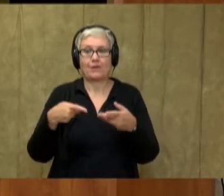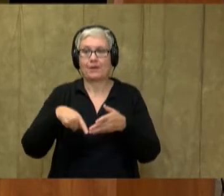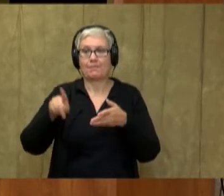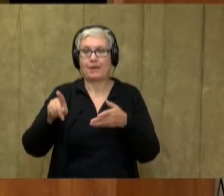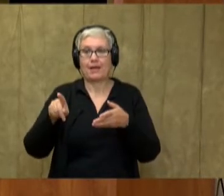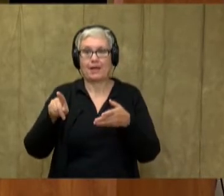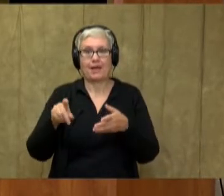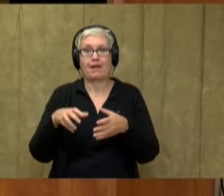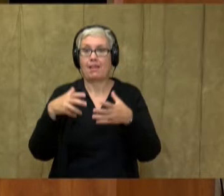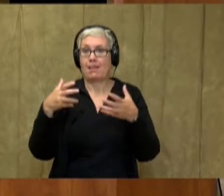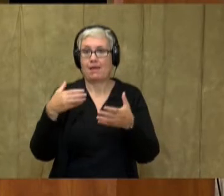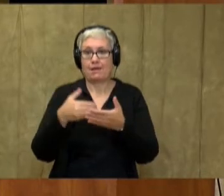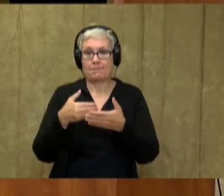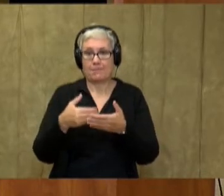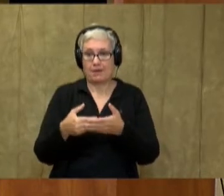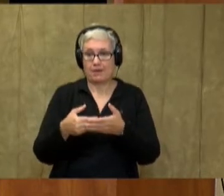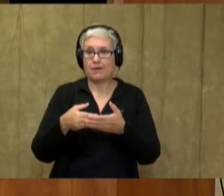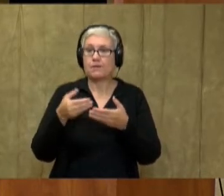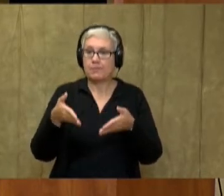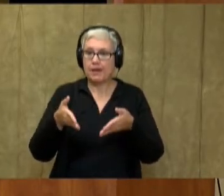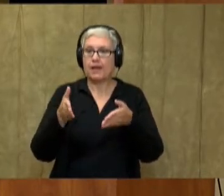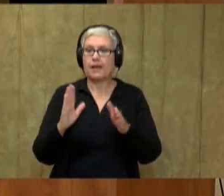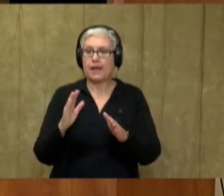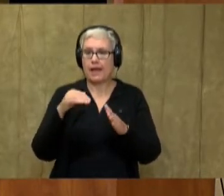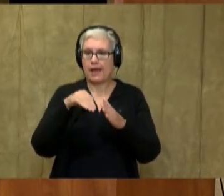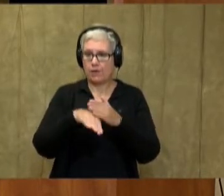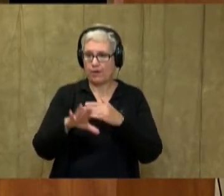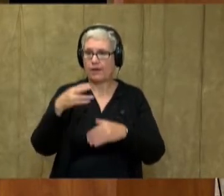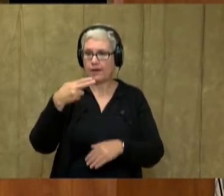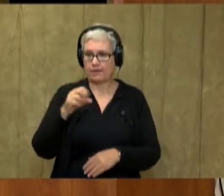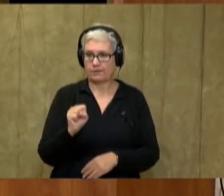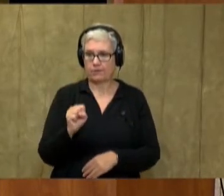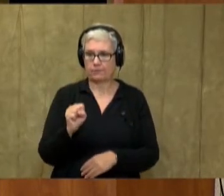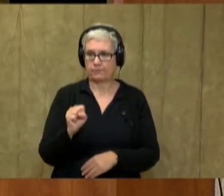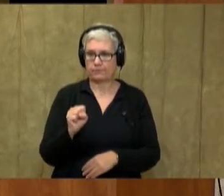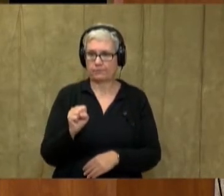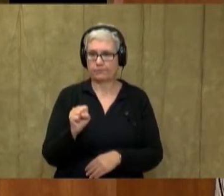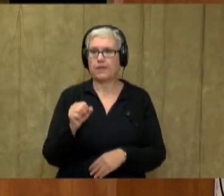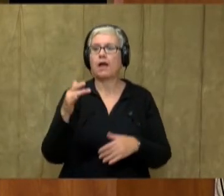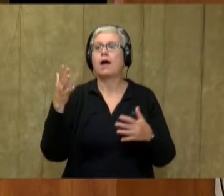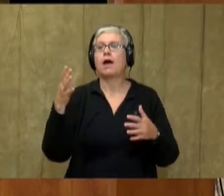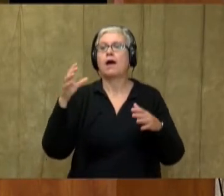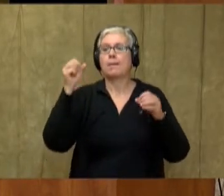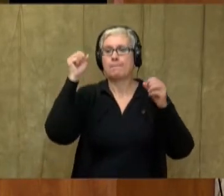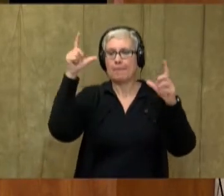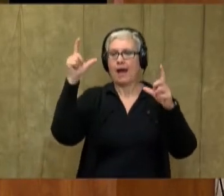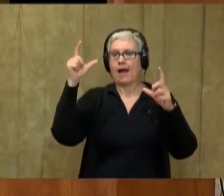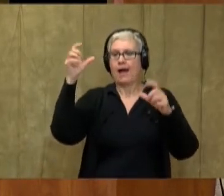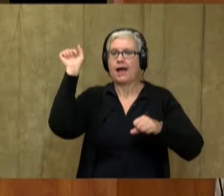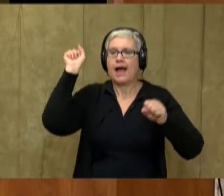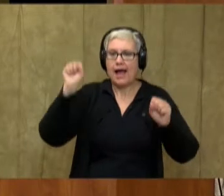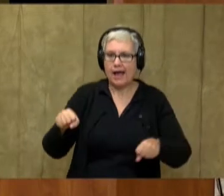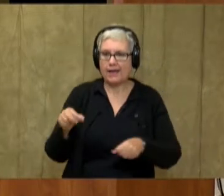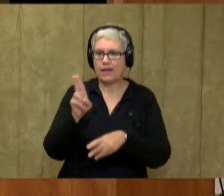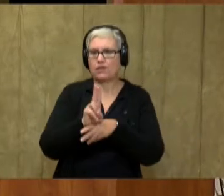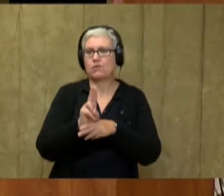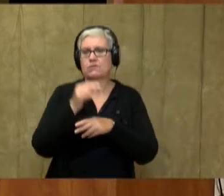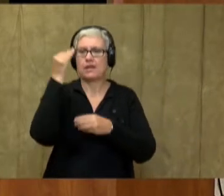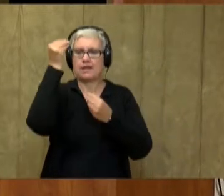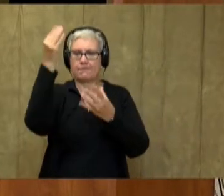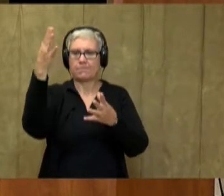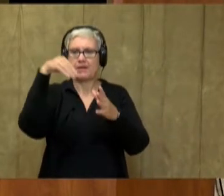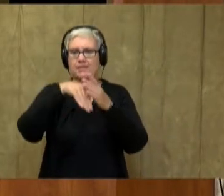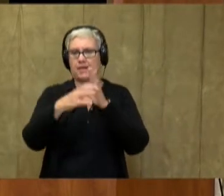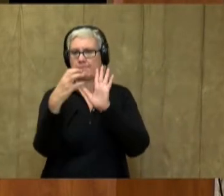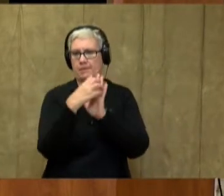to install soda machines in high schools. Bam! I know that immediately I can use that information in my